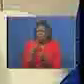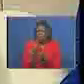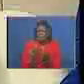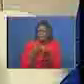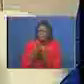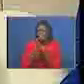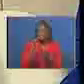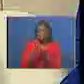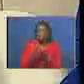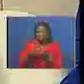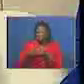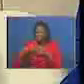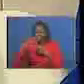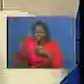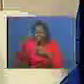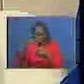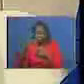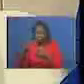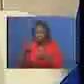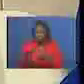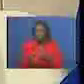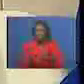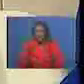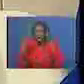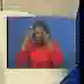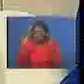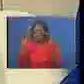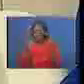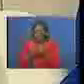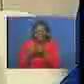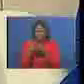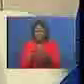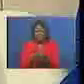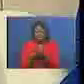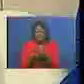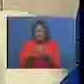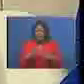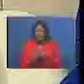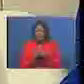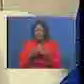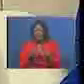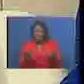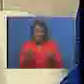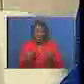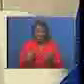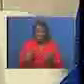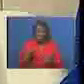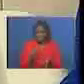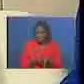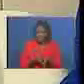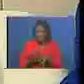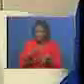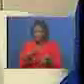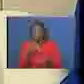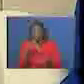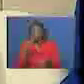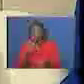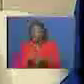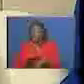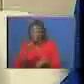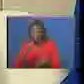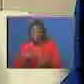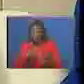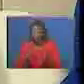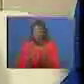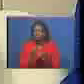going forward they are aware of the challenges faced by persons with disability and when they are recruiting they have these in mind so when